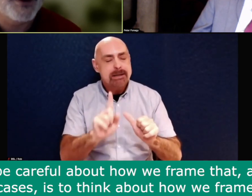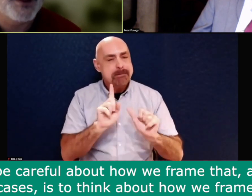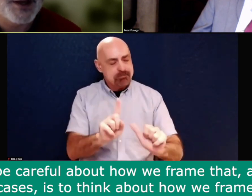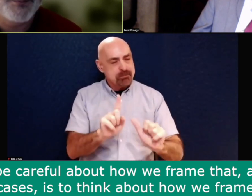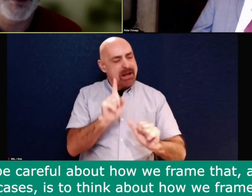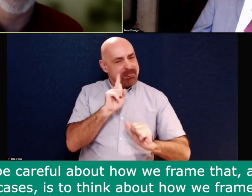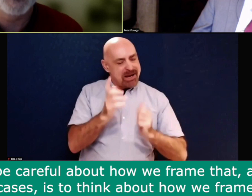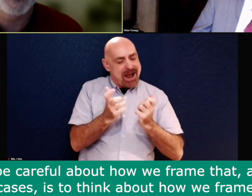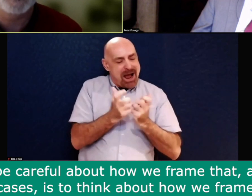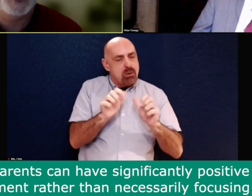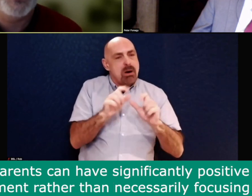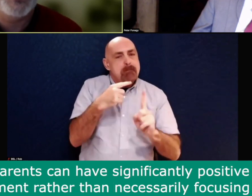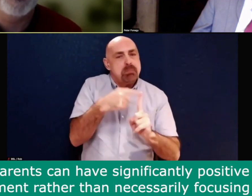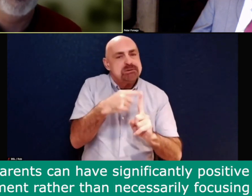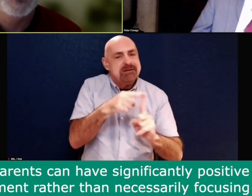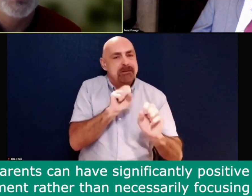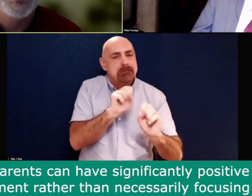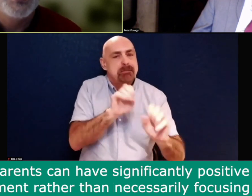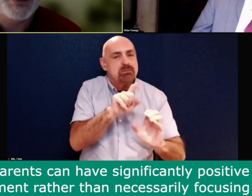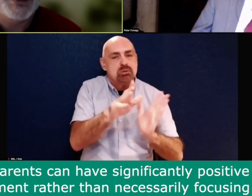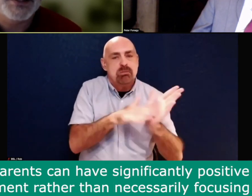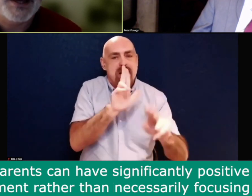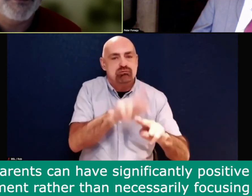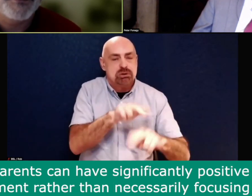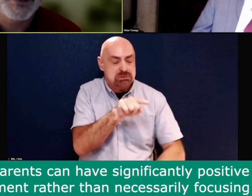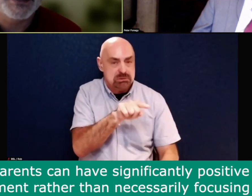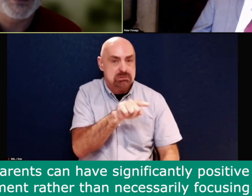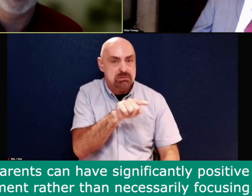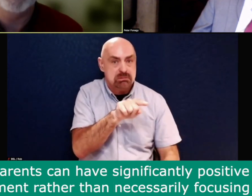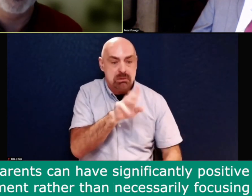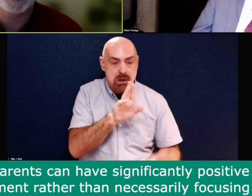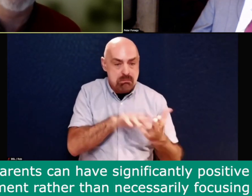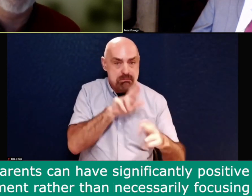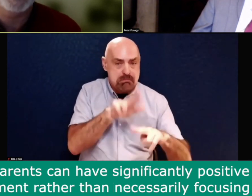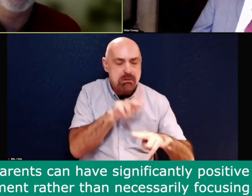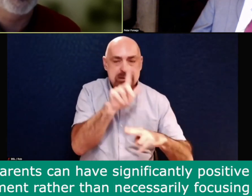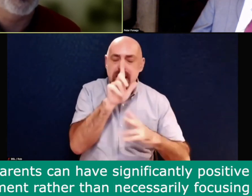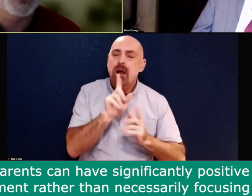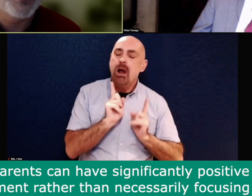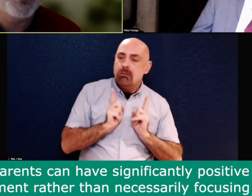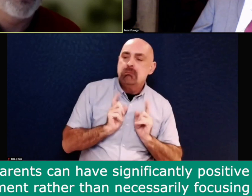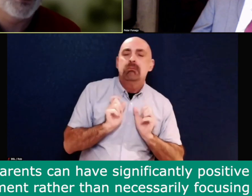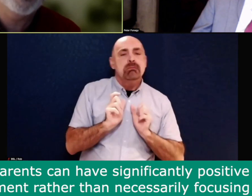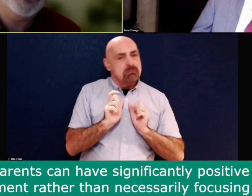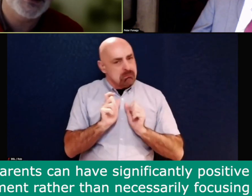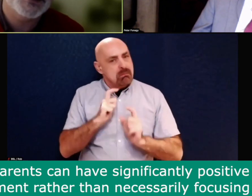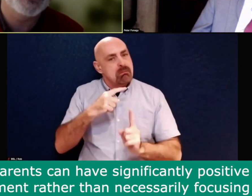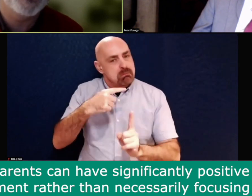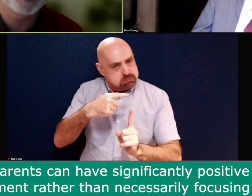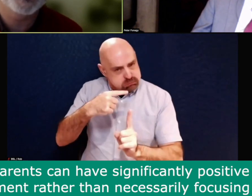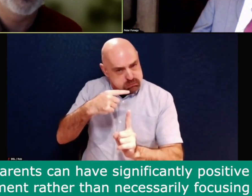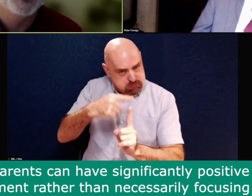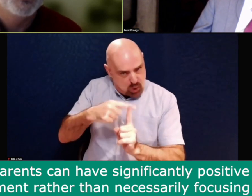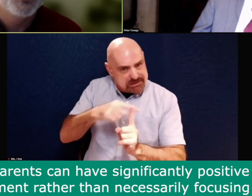how we frame that positively. So about how parents can have significantly positive effects on the children's development rather than